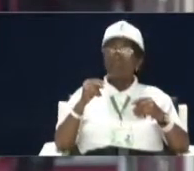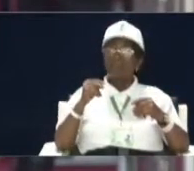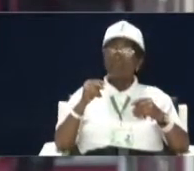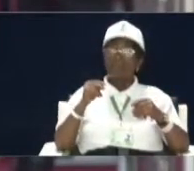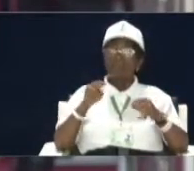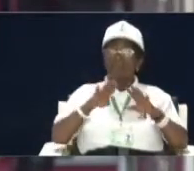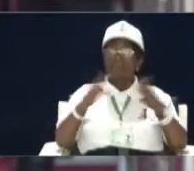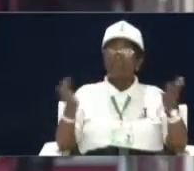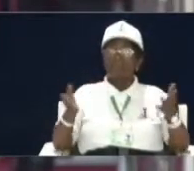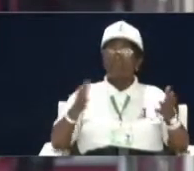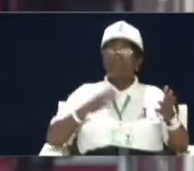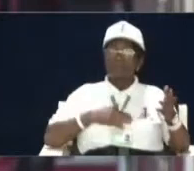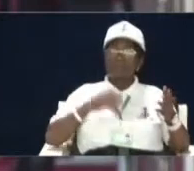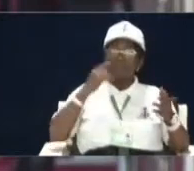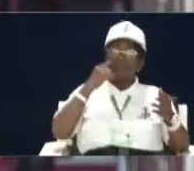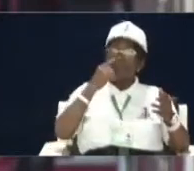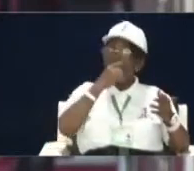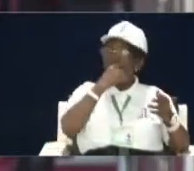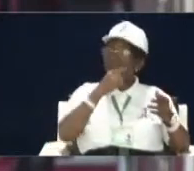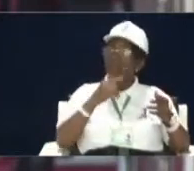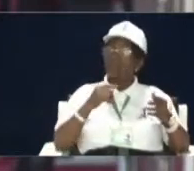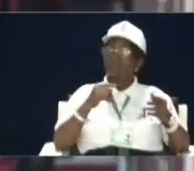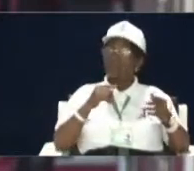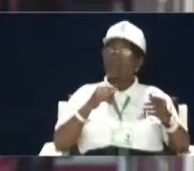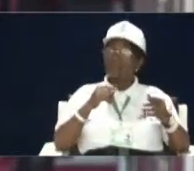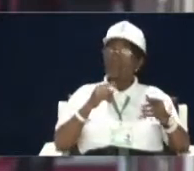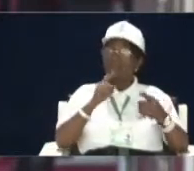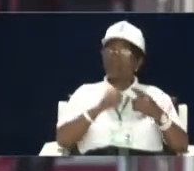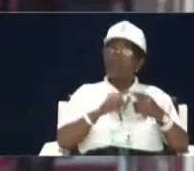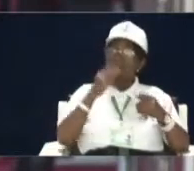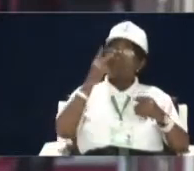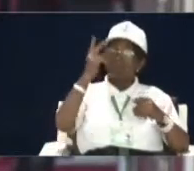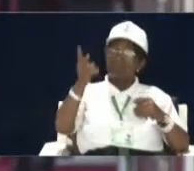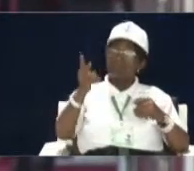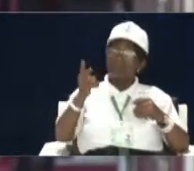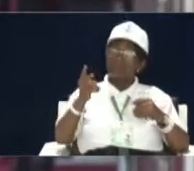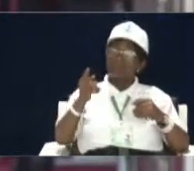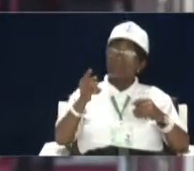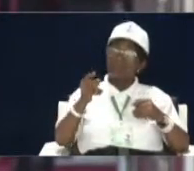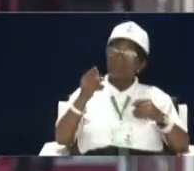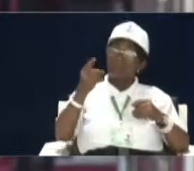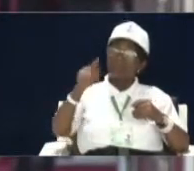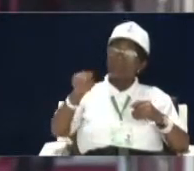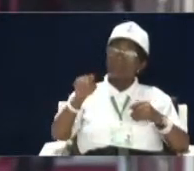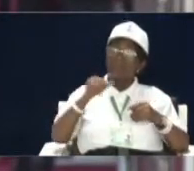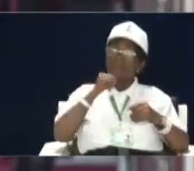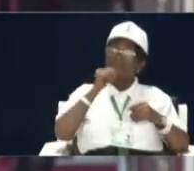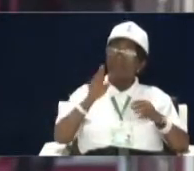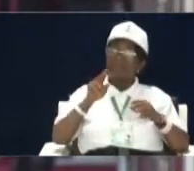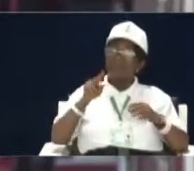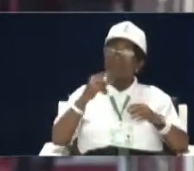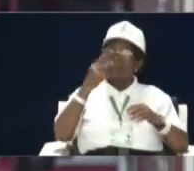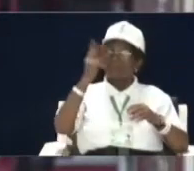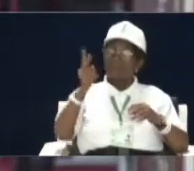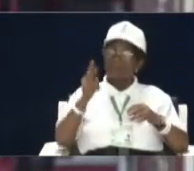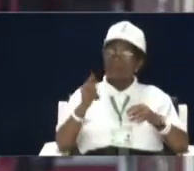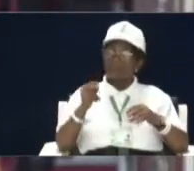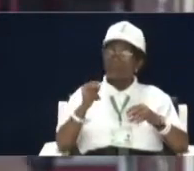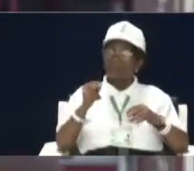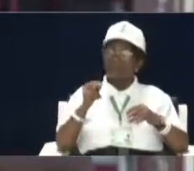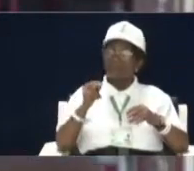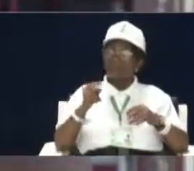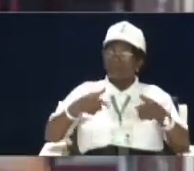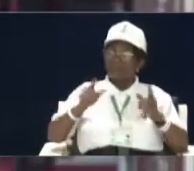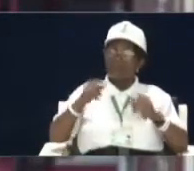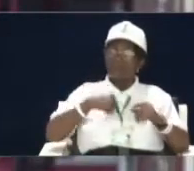Open my eyes to see the invisible. Let me